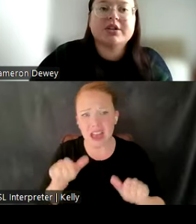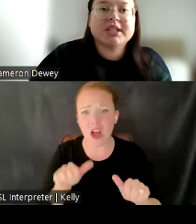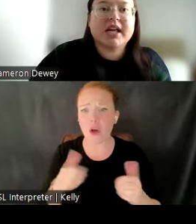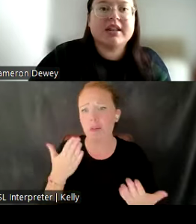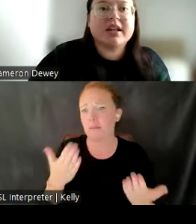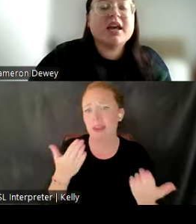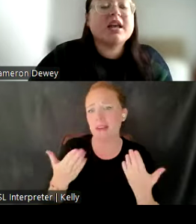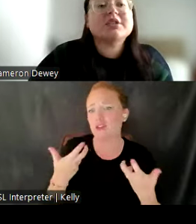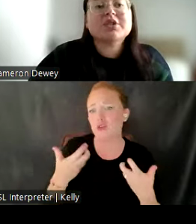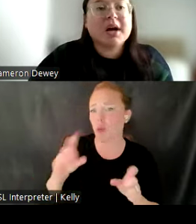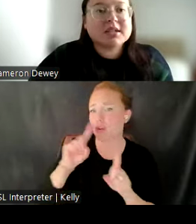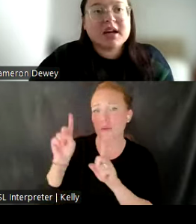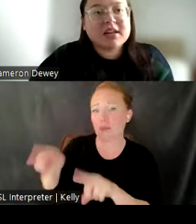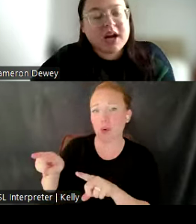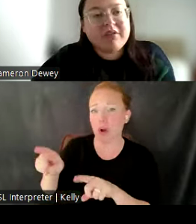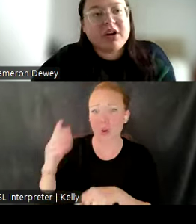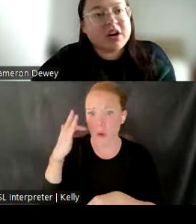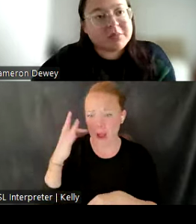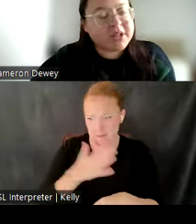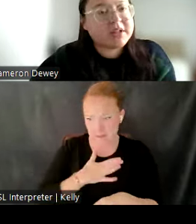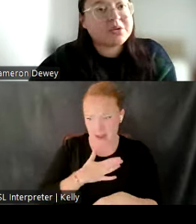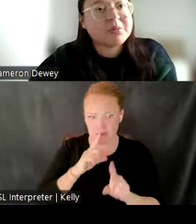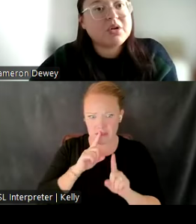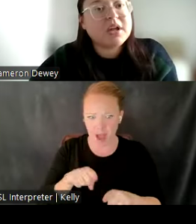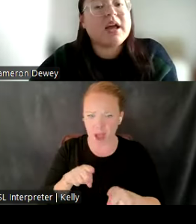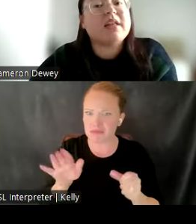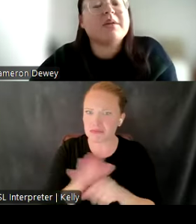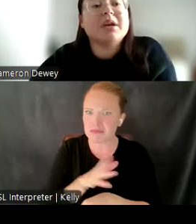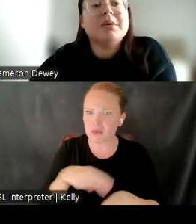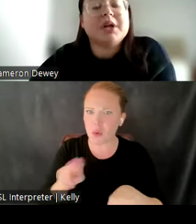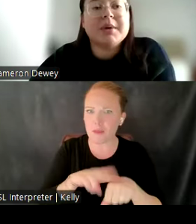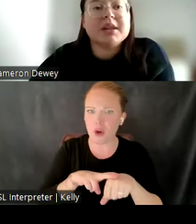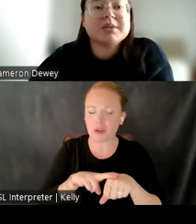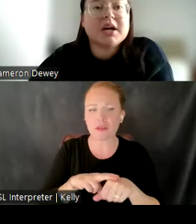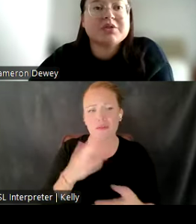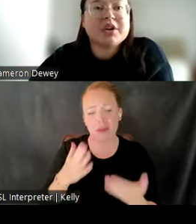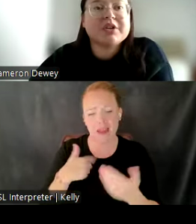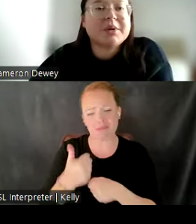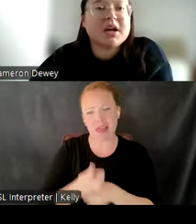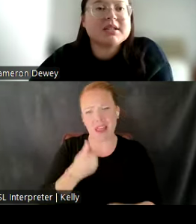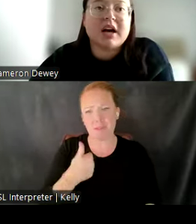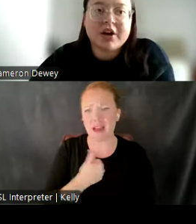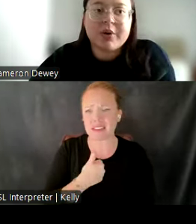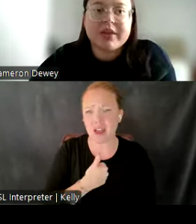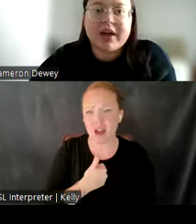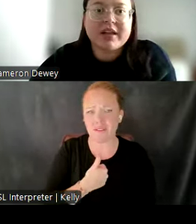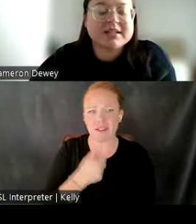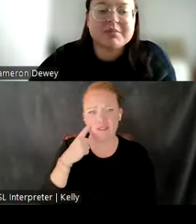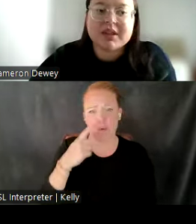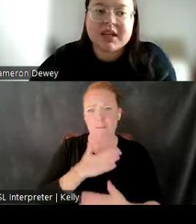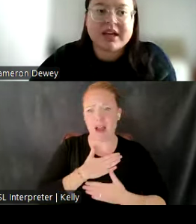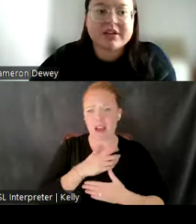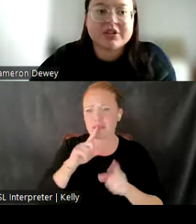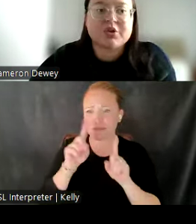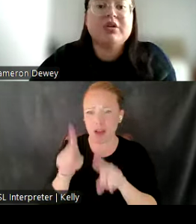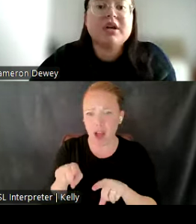don't understand that these responses that they're having are completely normal, and they may be blaming themselves for their response, not knowing that it's